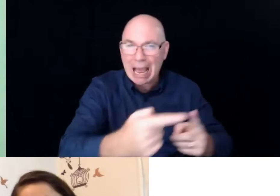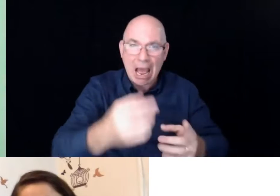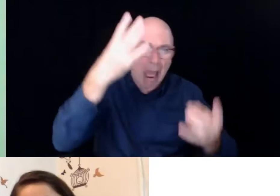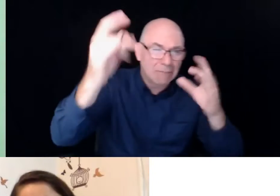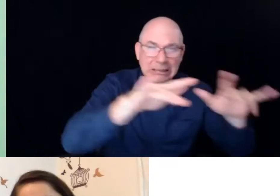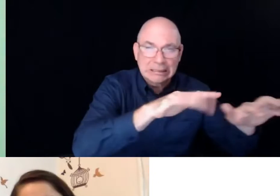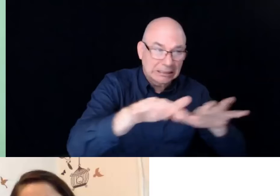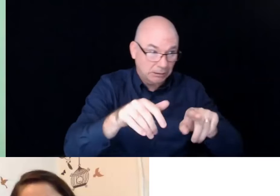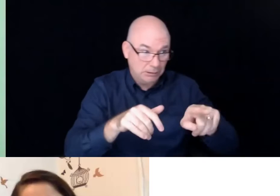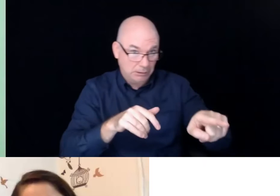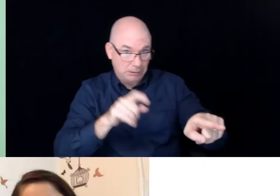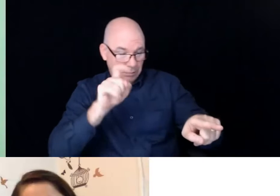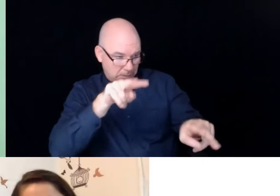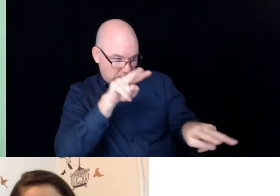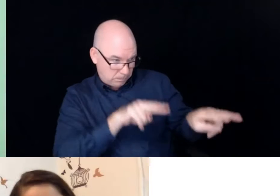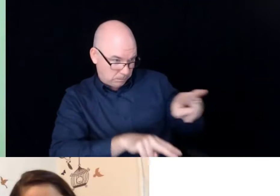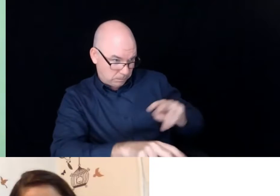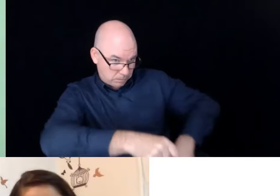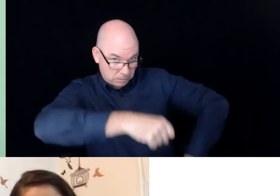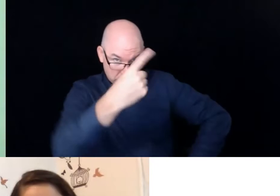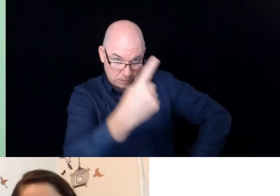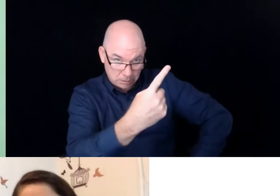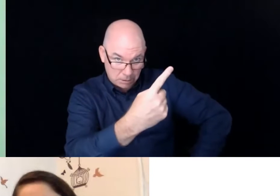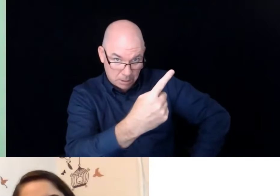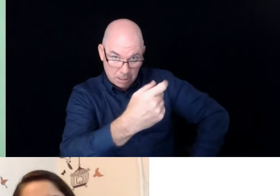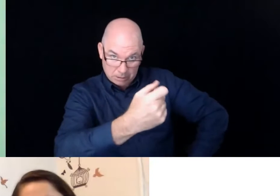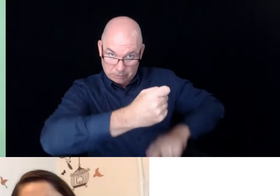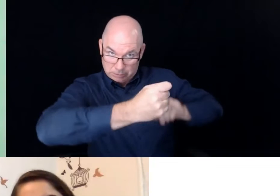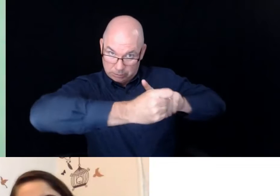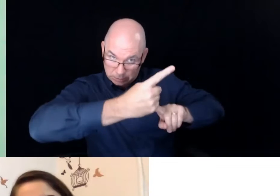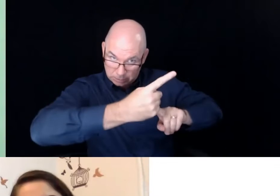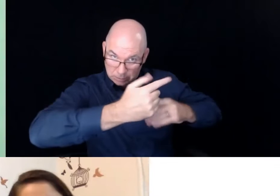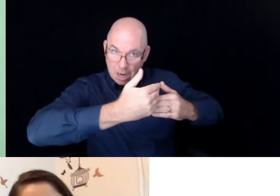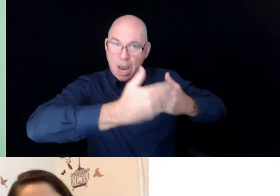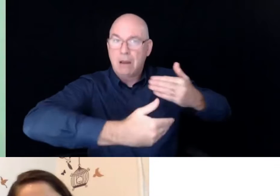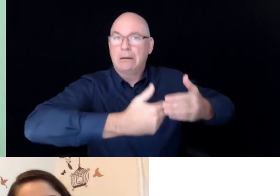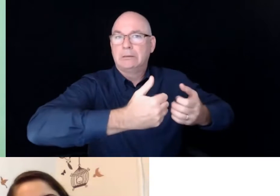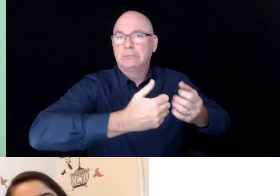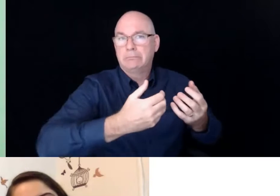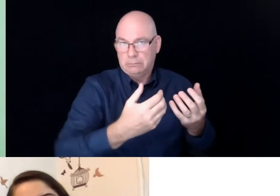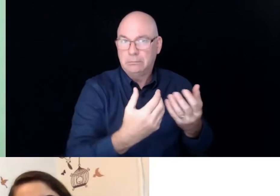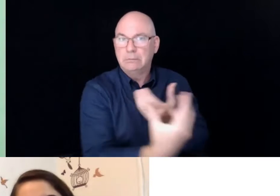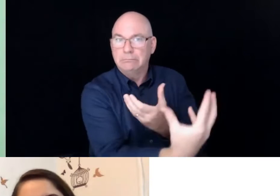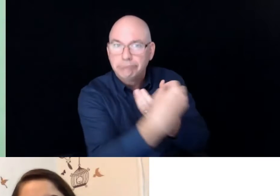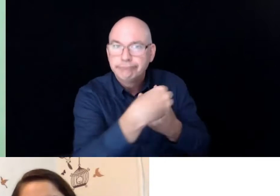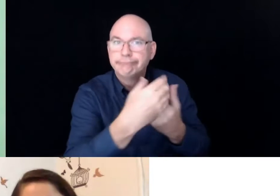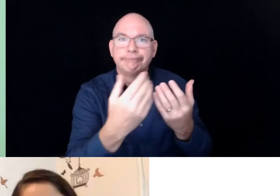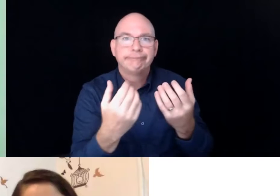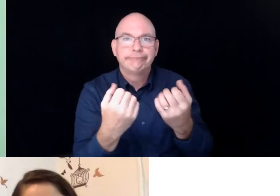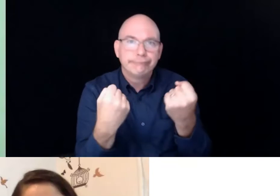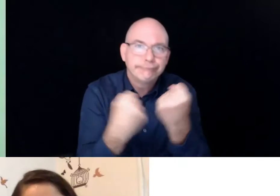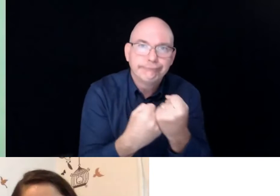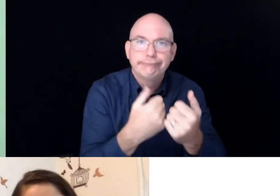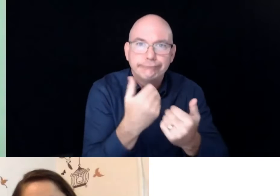that approach, I feel like peace building can never be sustainable. We definitely need a more inclusive, a more well-being